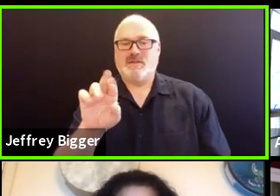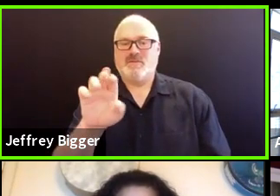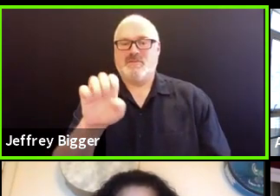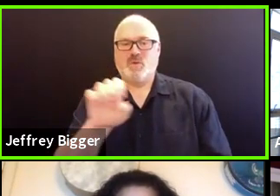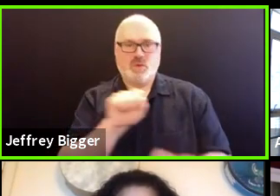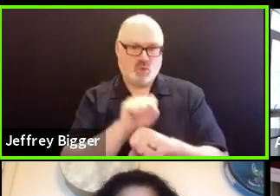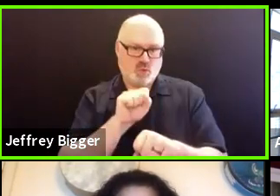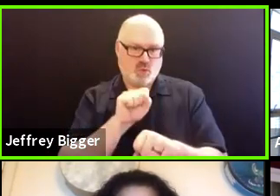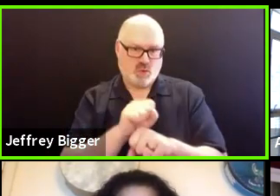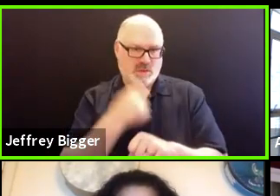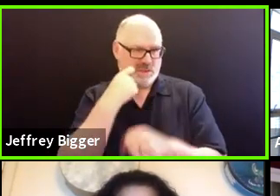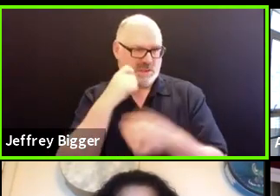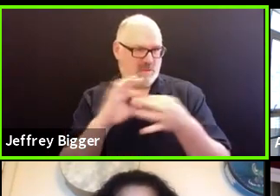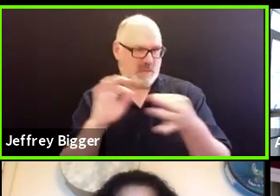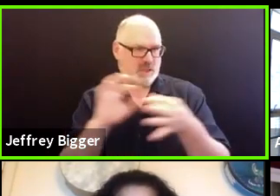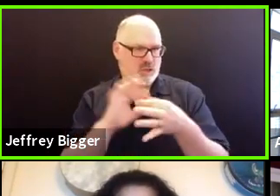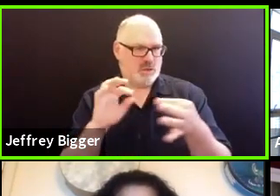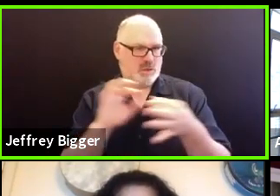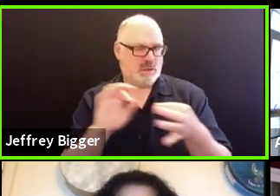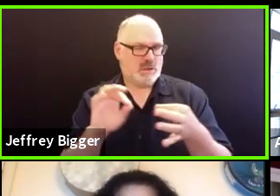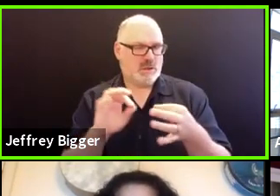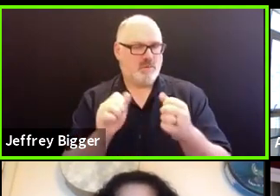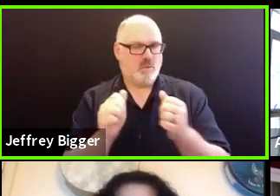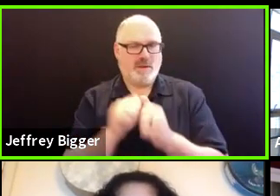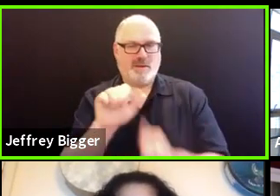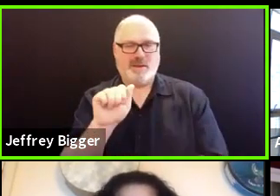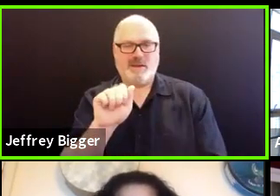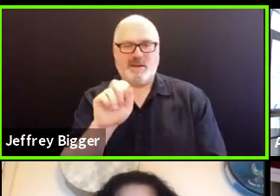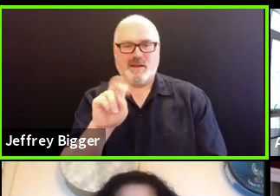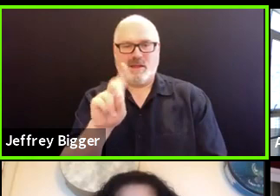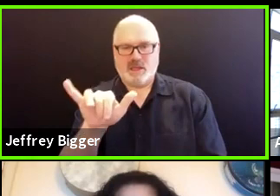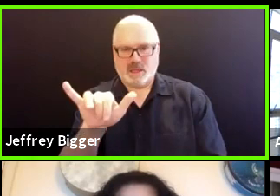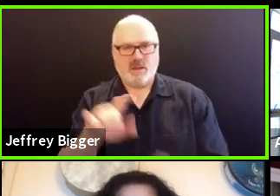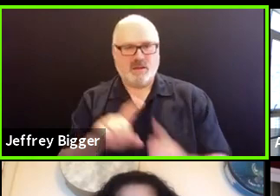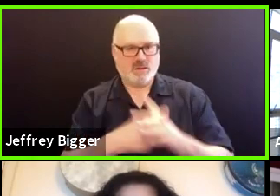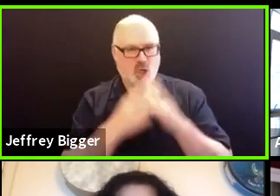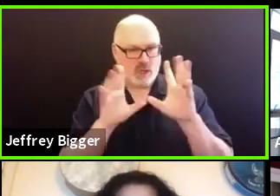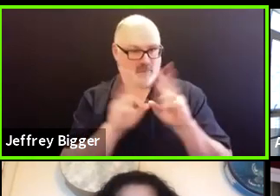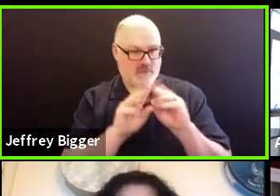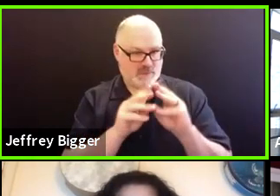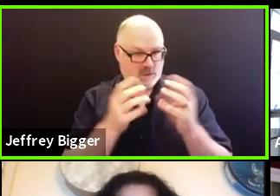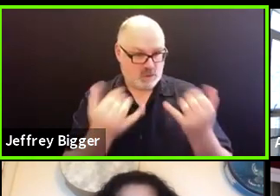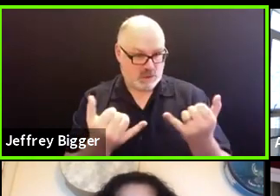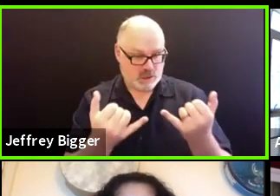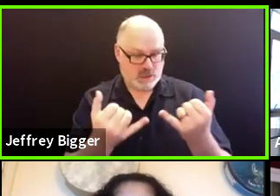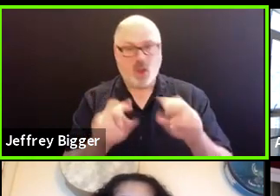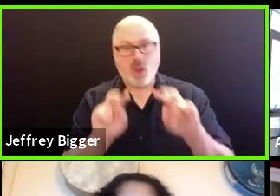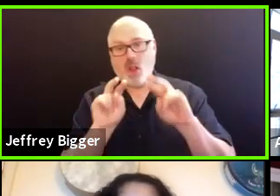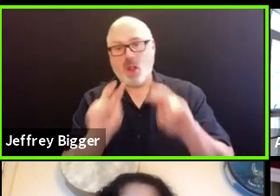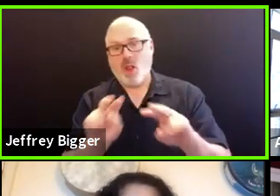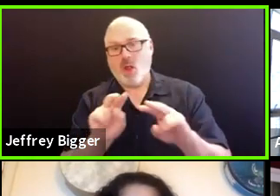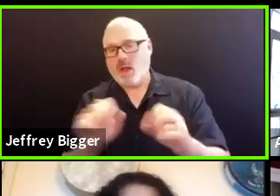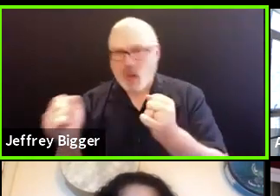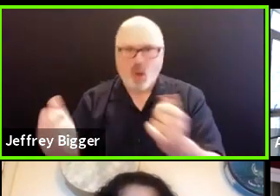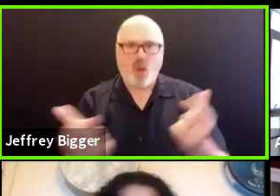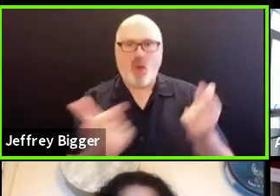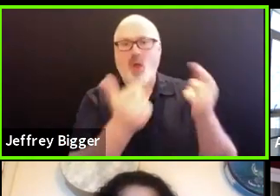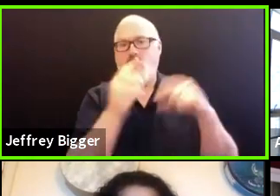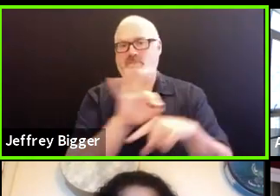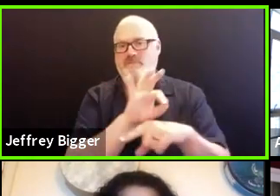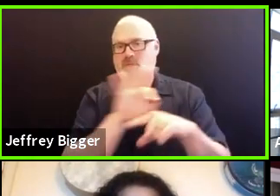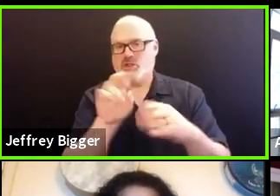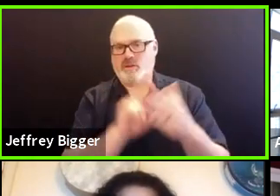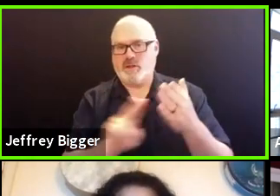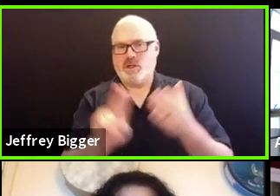about in his comments at the beginning. We're looking at all university functions, and we're also looking